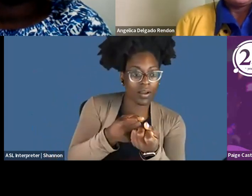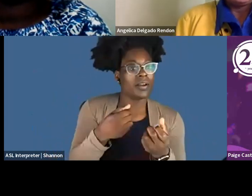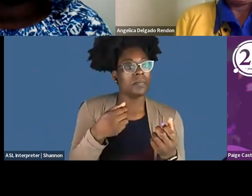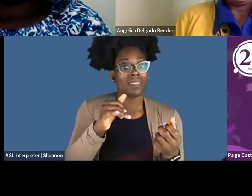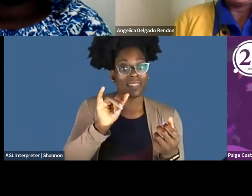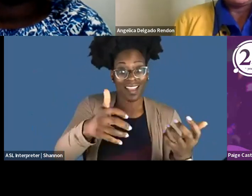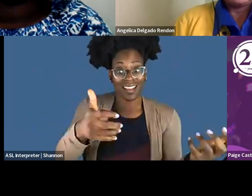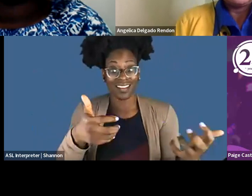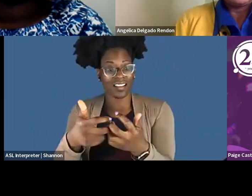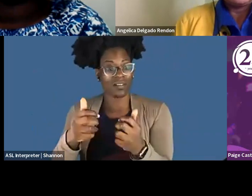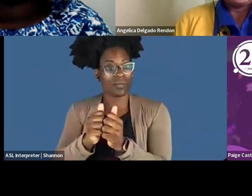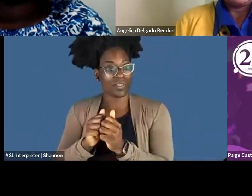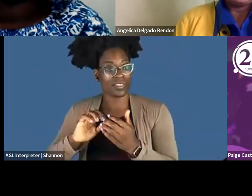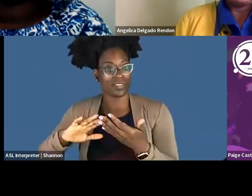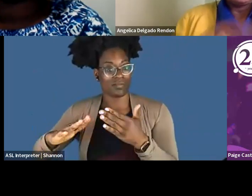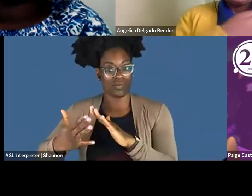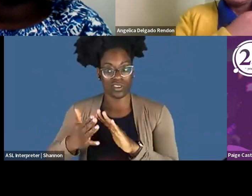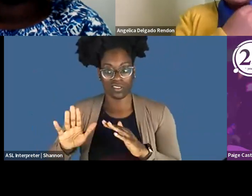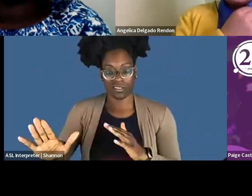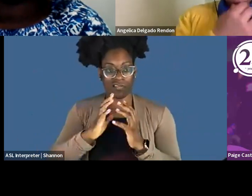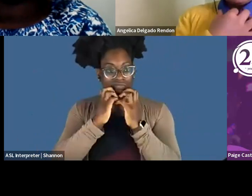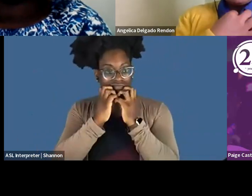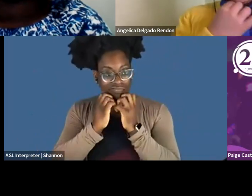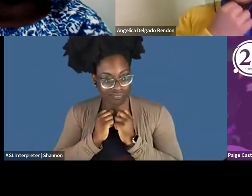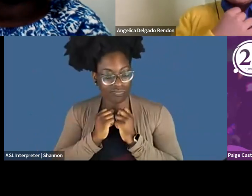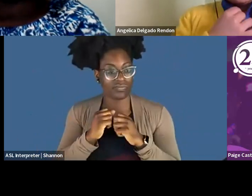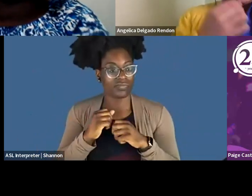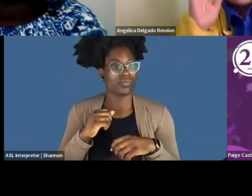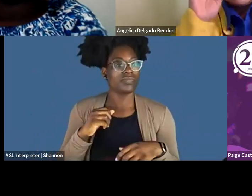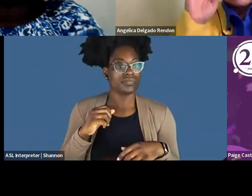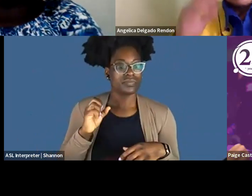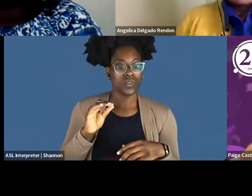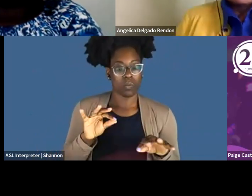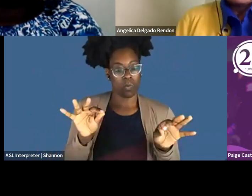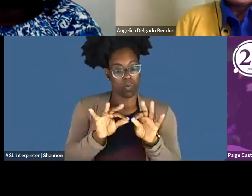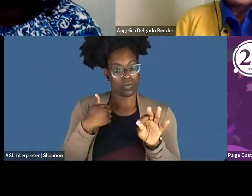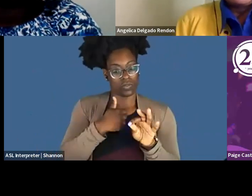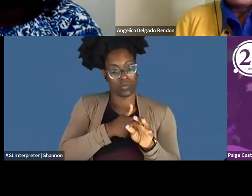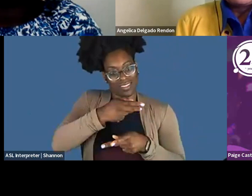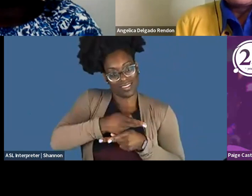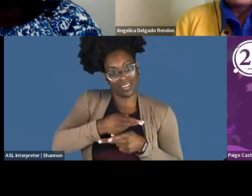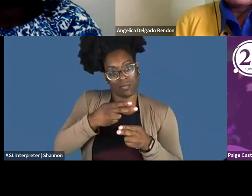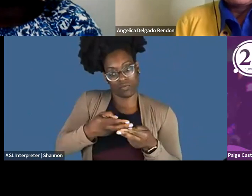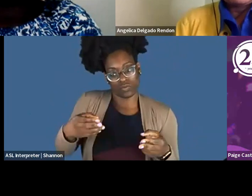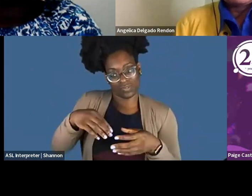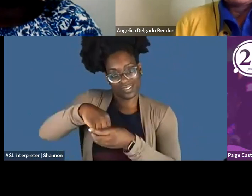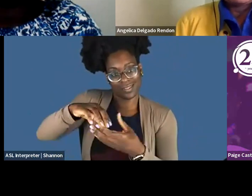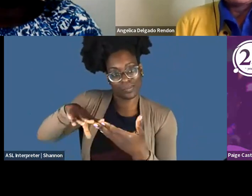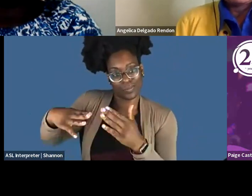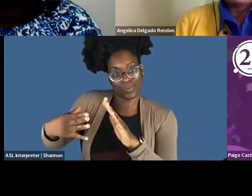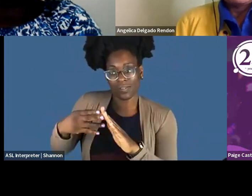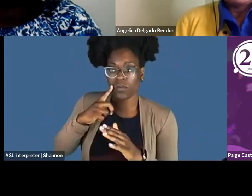this is of value and we need help and support and resources here. But then in a partnership, it's a